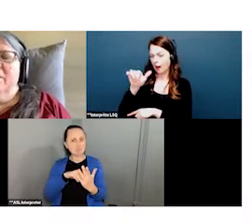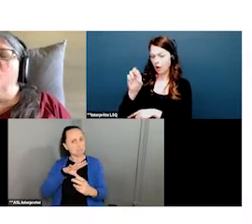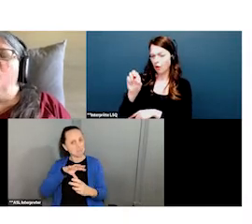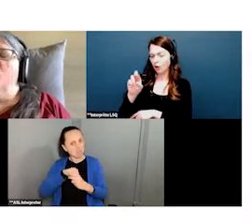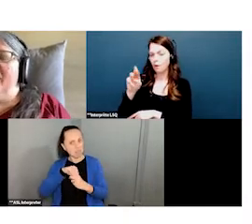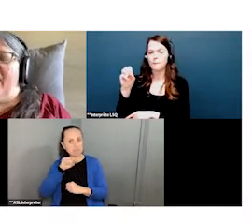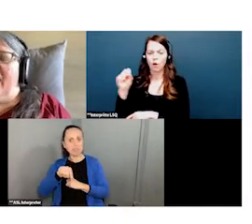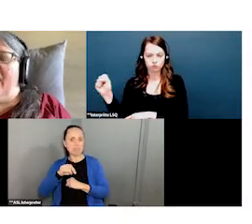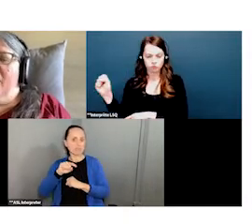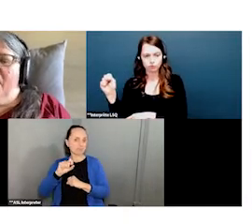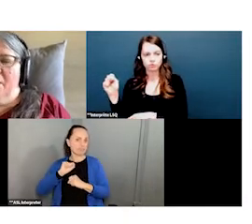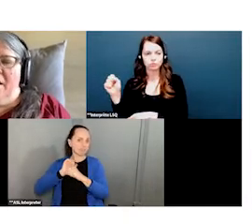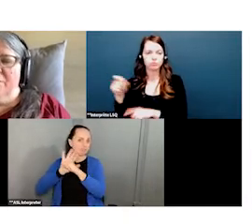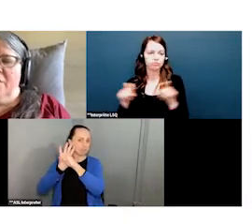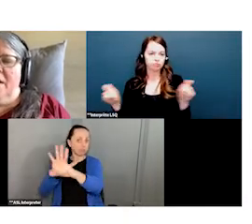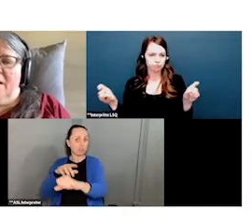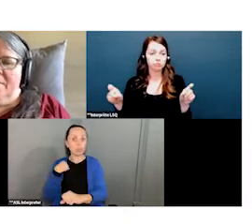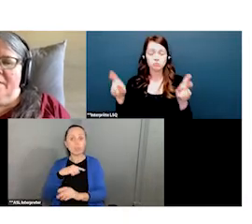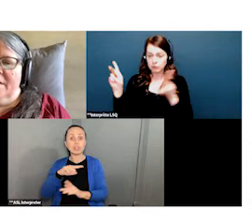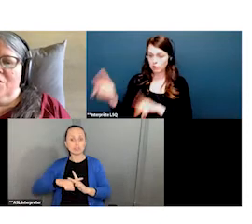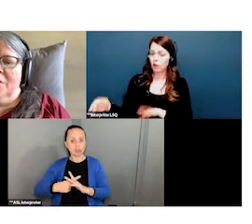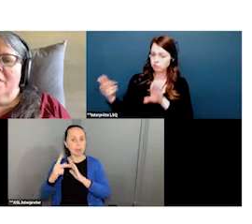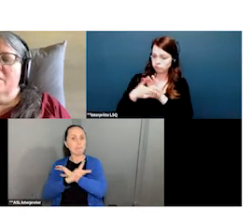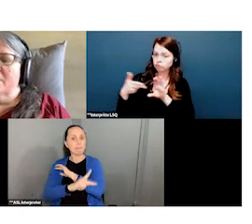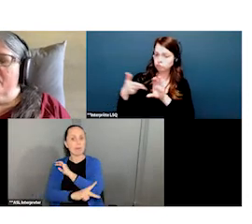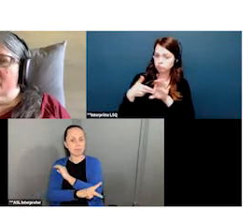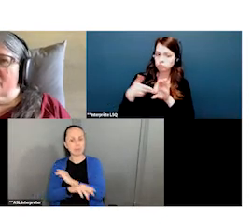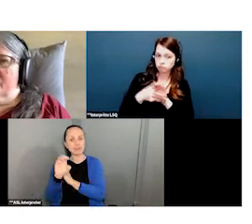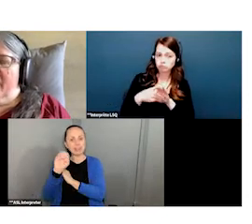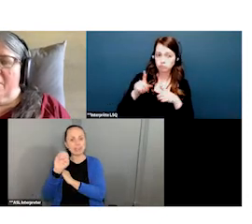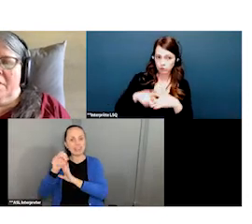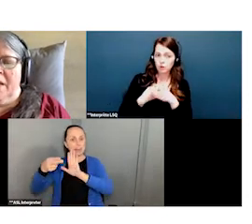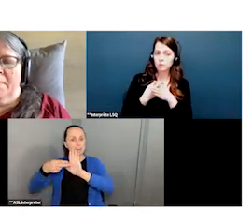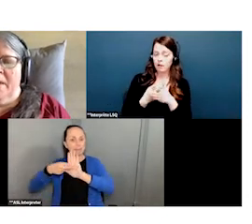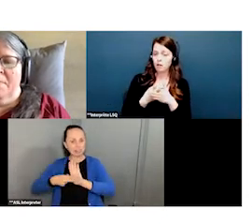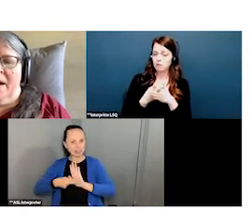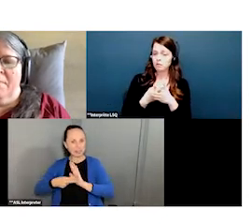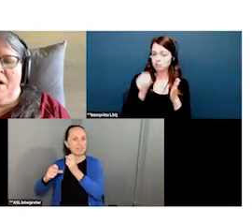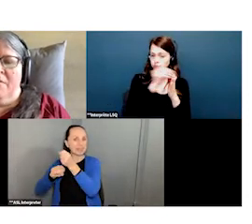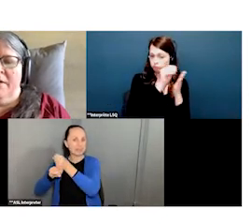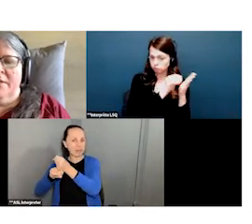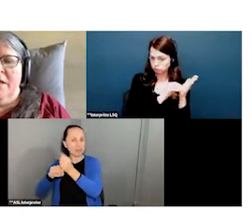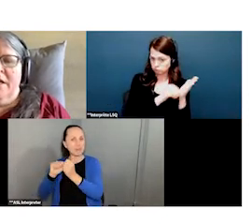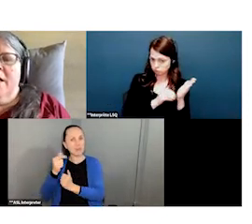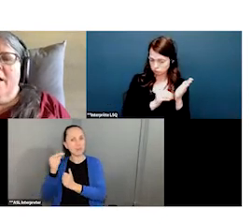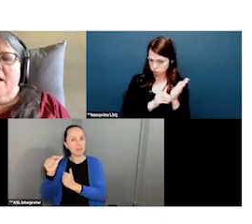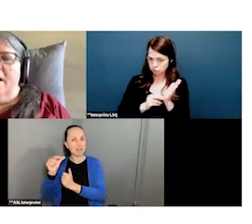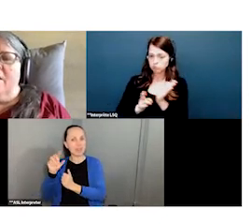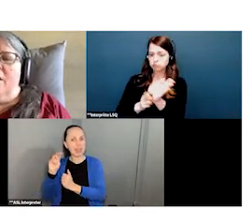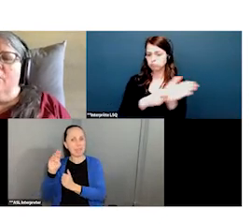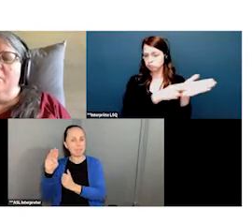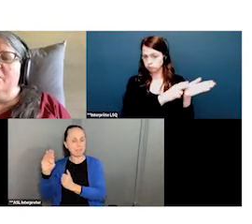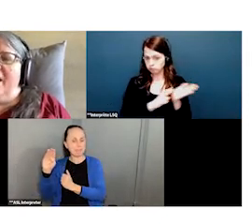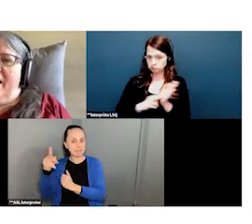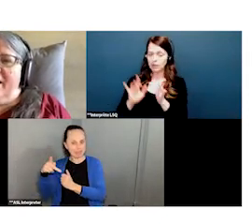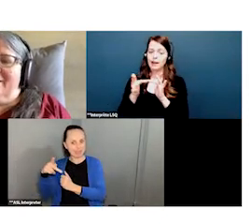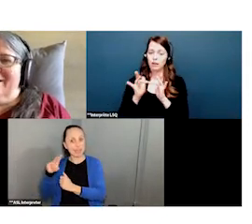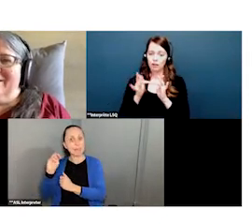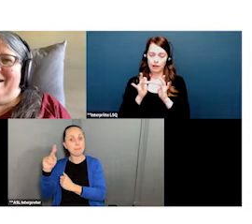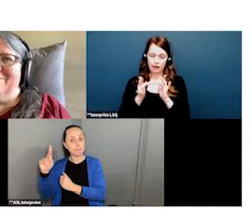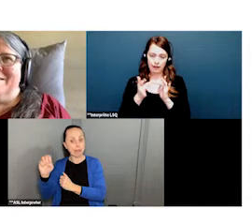more. So we began a parliamentary e-petition sponsored by Green MP Mike Morris. It got